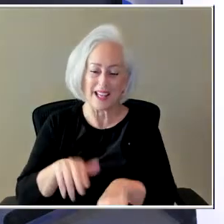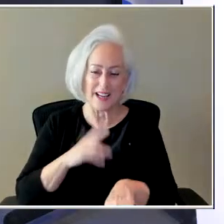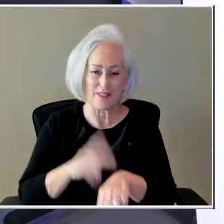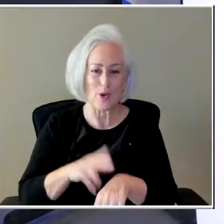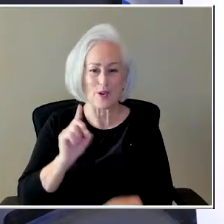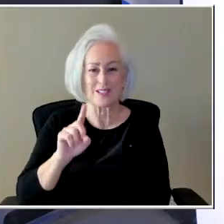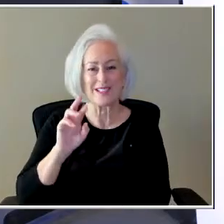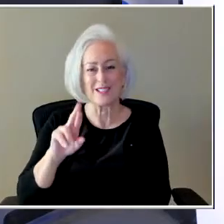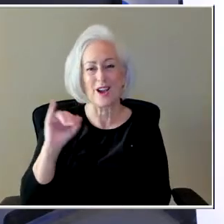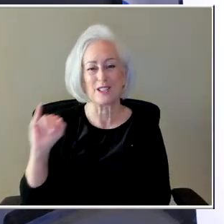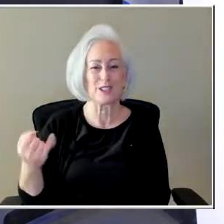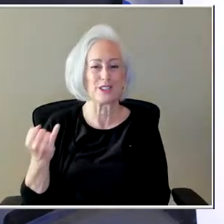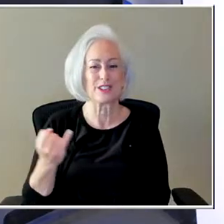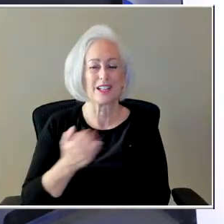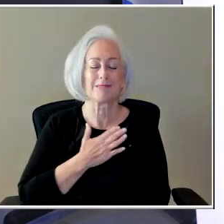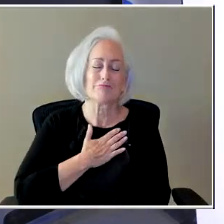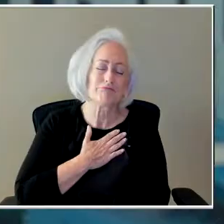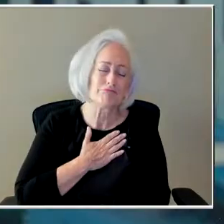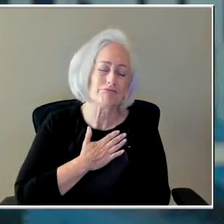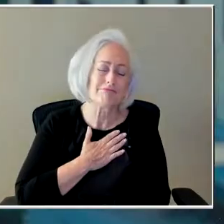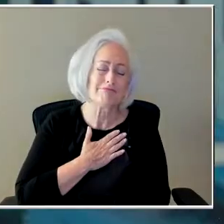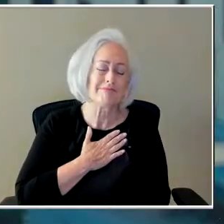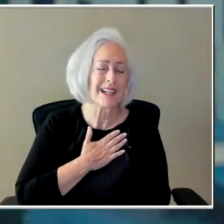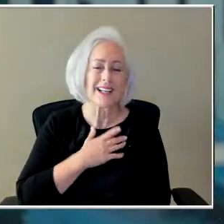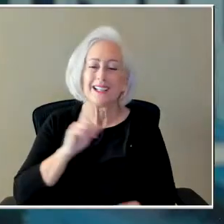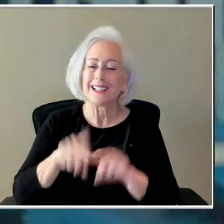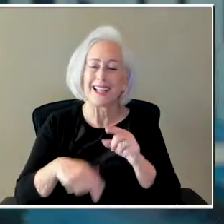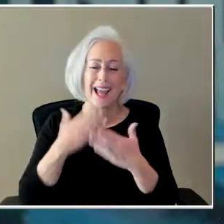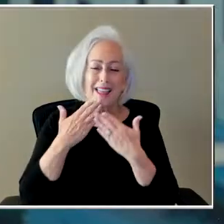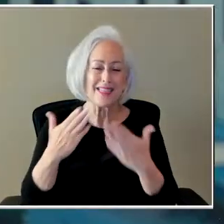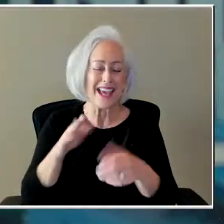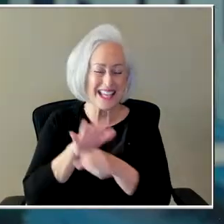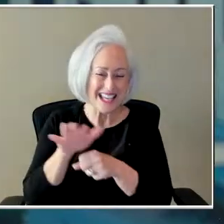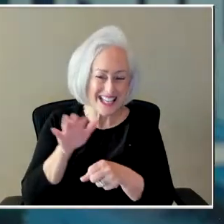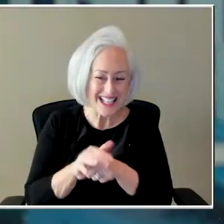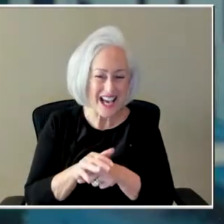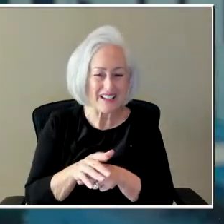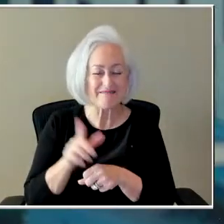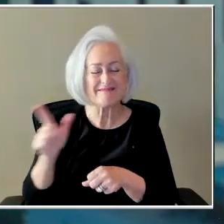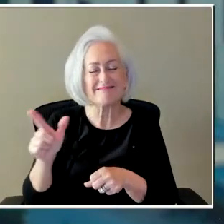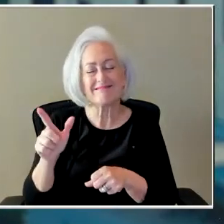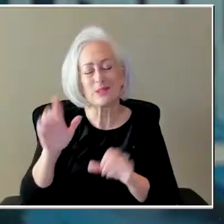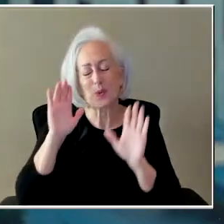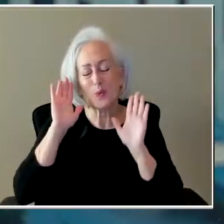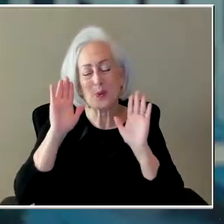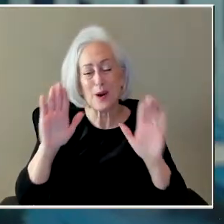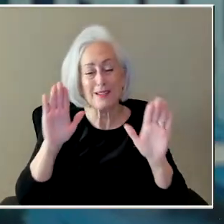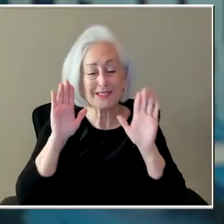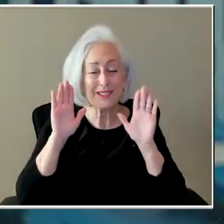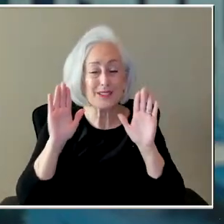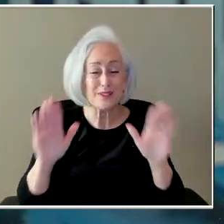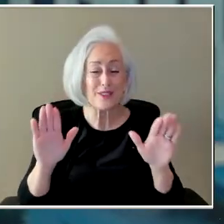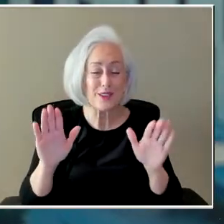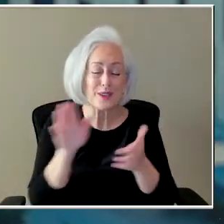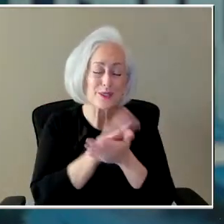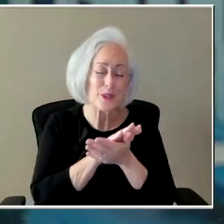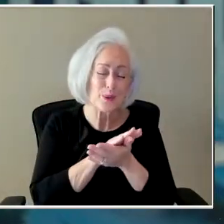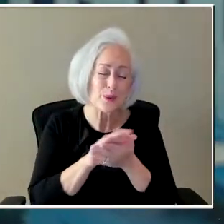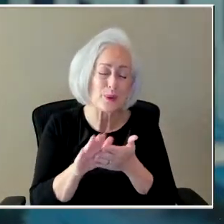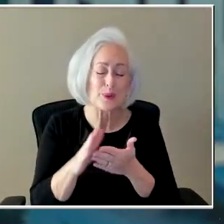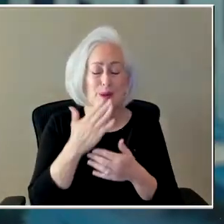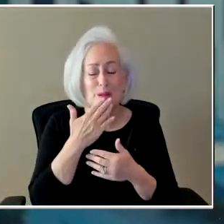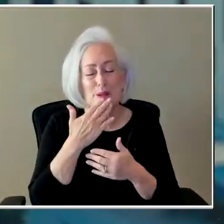J. We can't thank him enough. It's just been wonderful, and he was so kind and helped